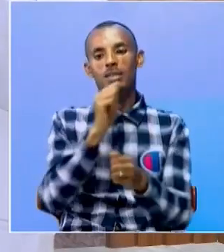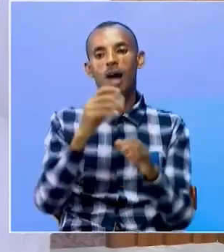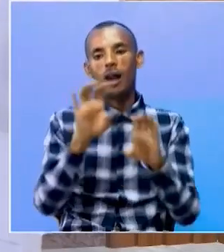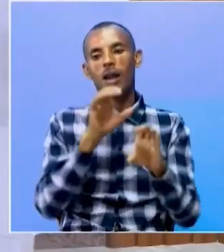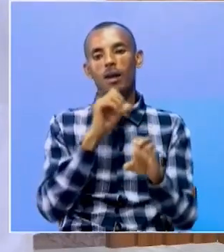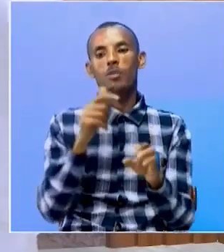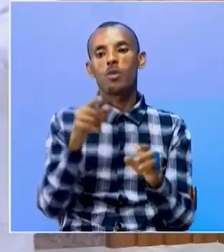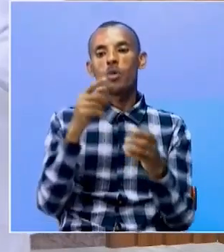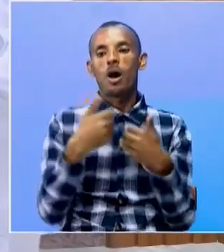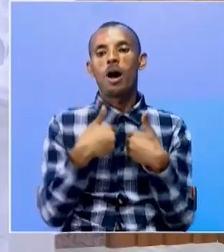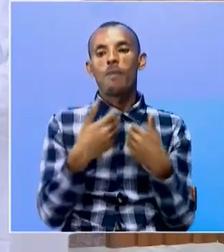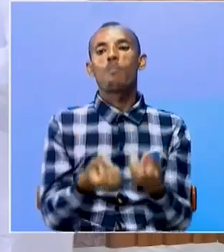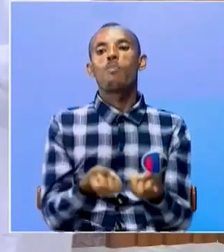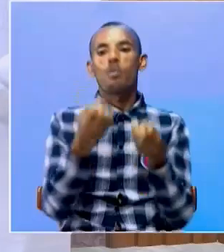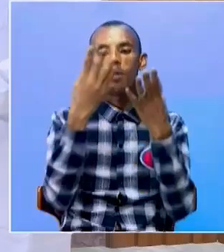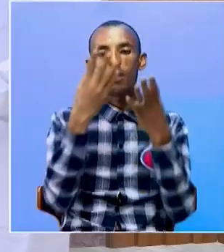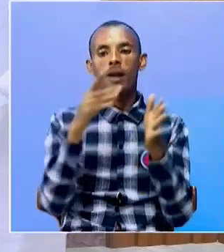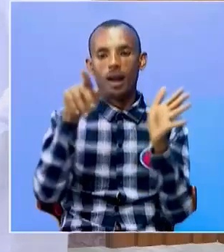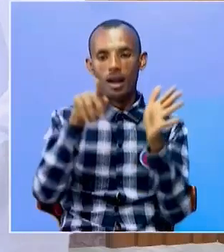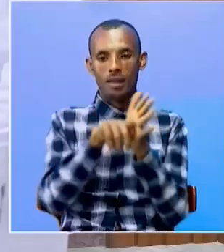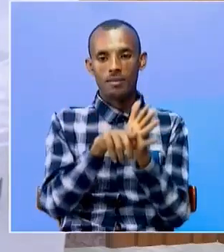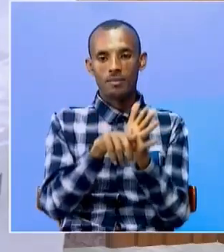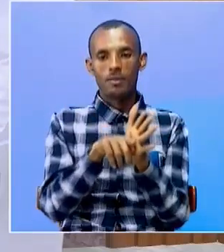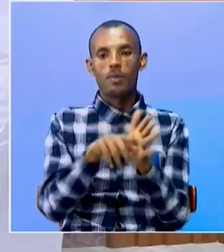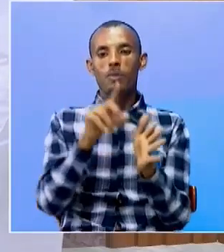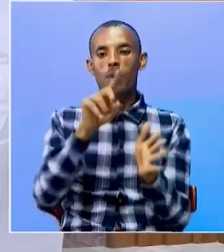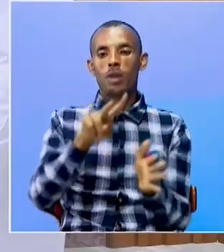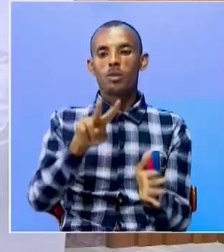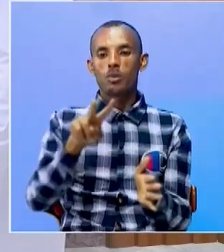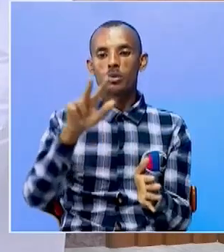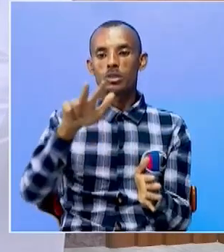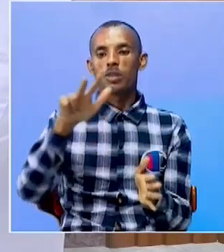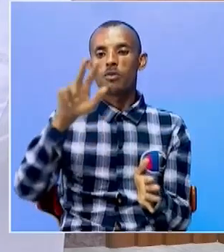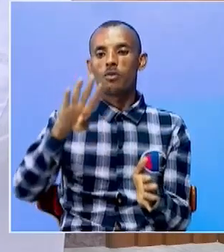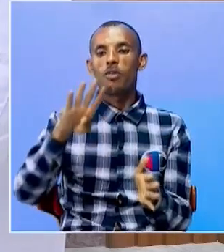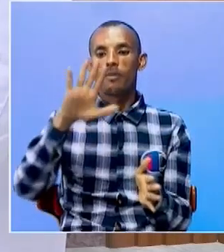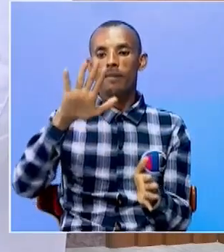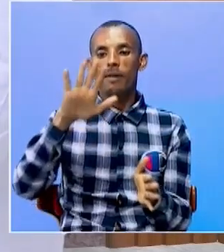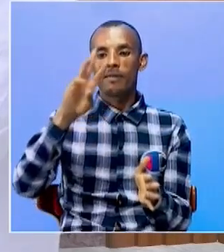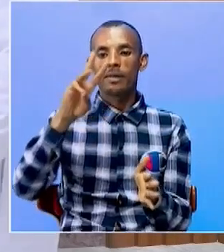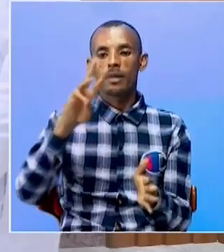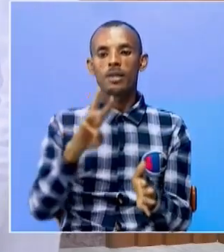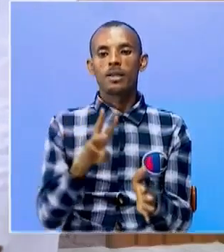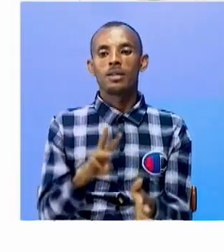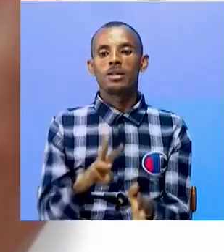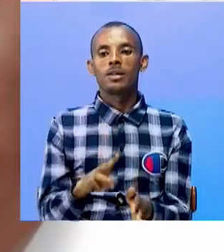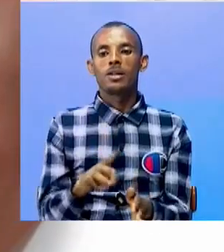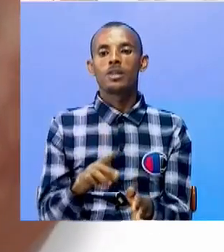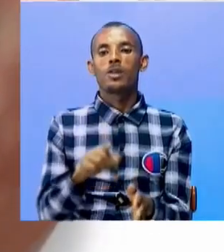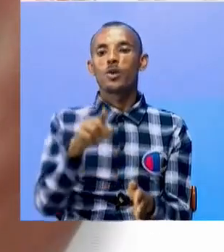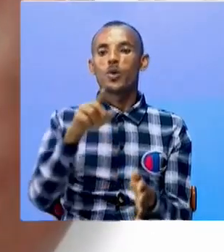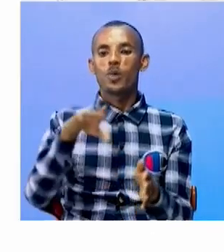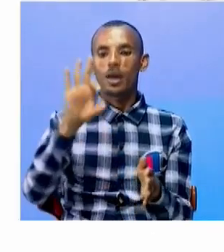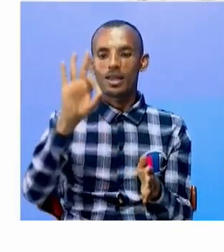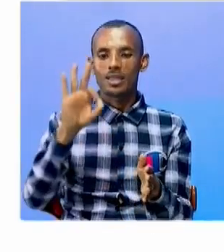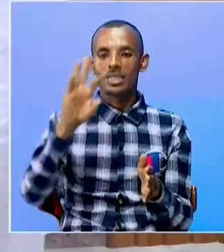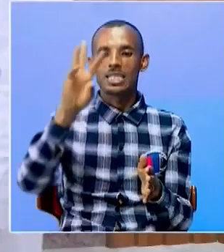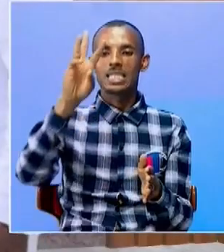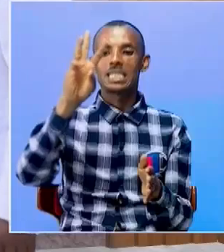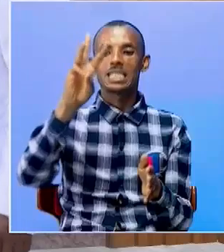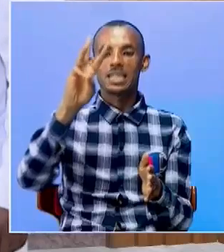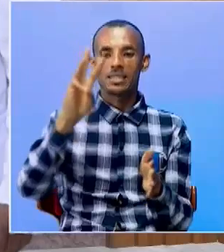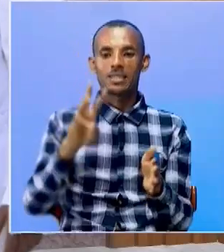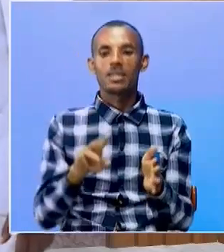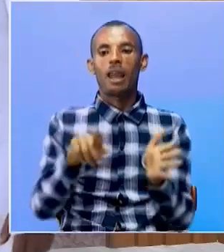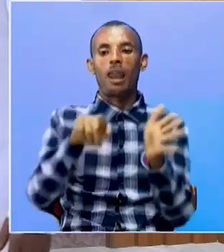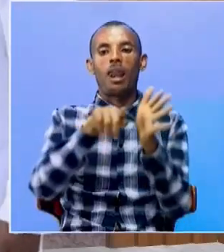will have more negatives. Let's count. 1, 2, 3, 4, 5, 6. Therefore, the answer will be